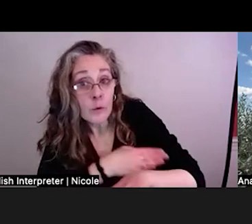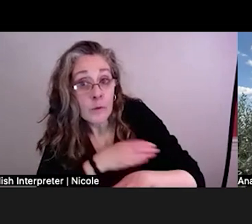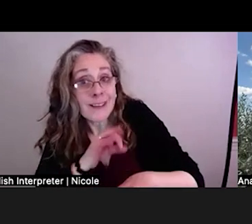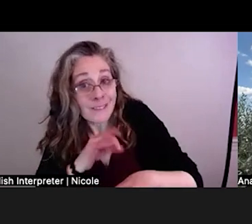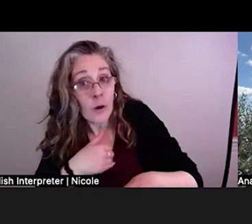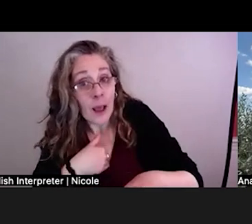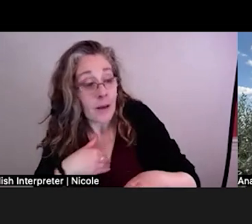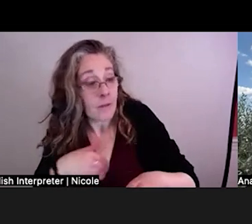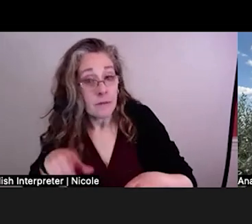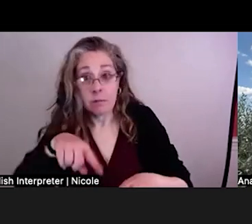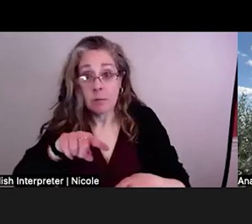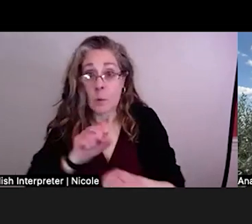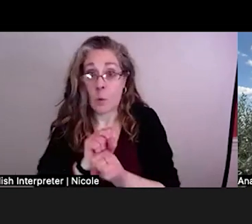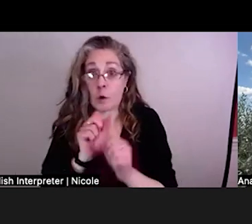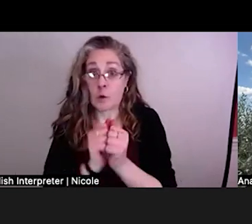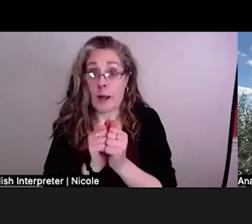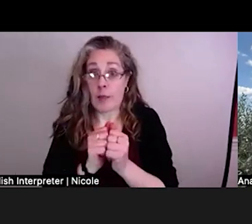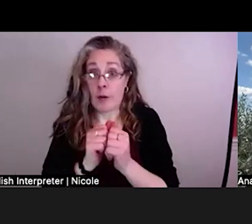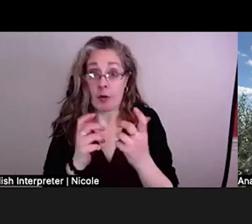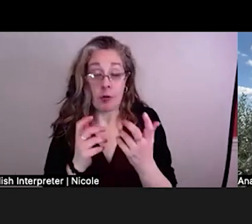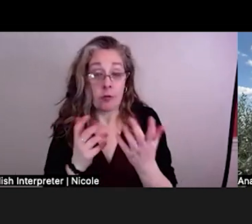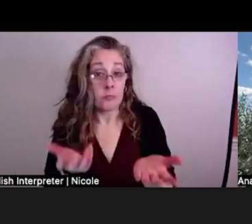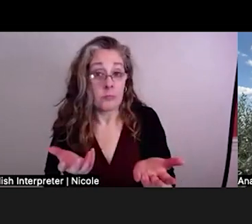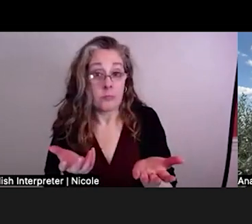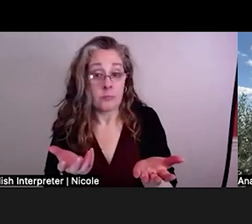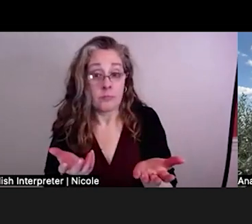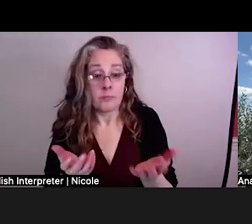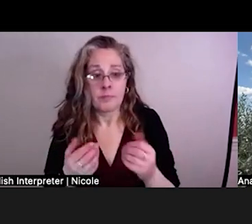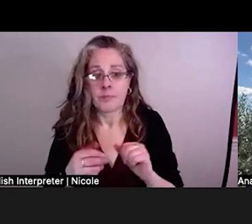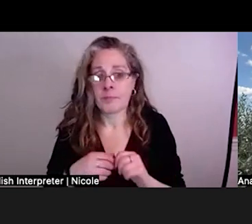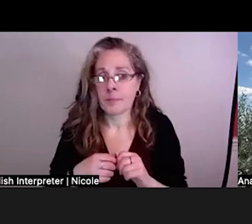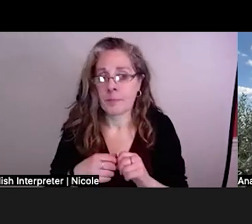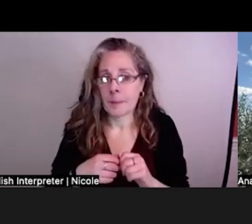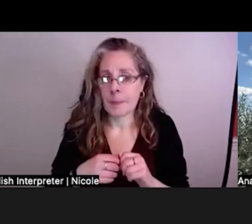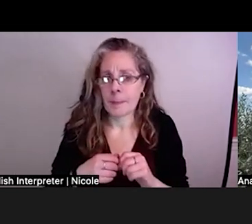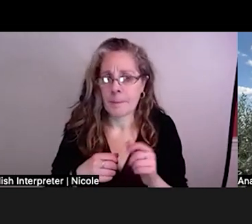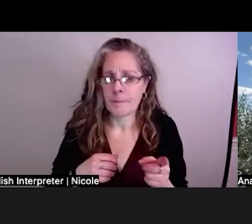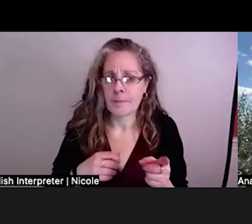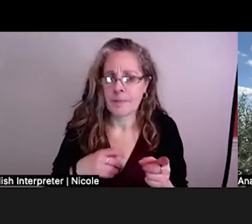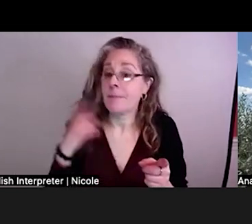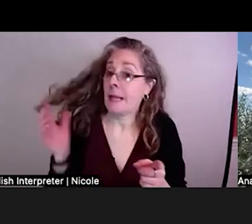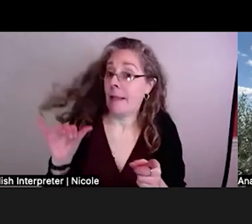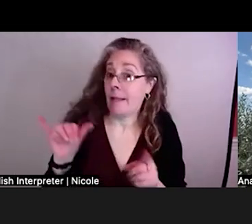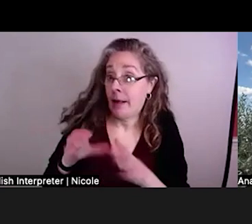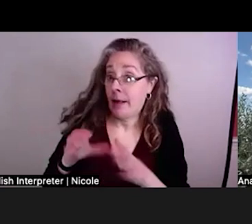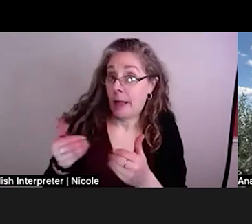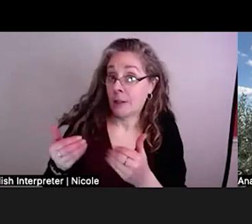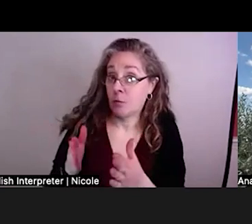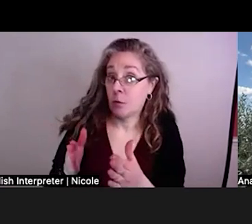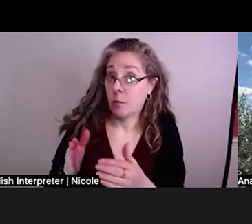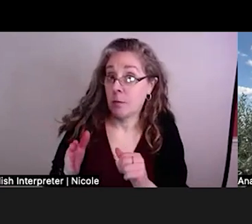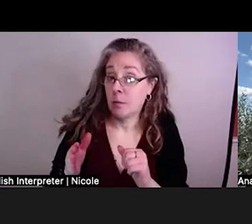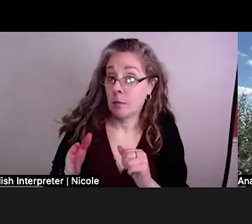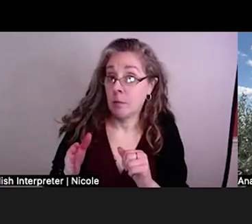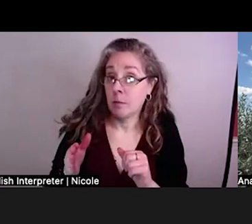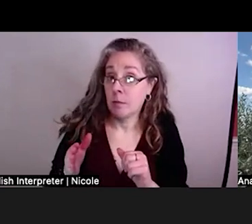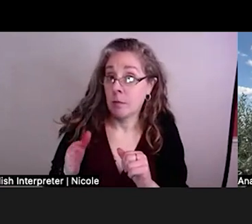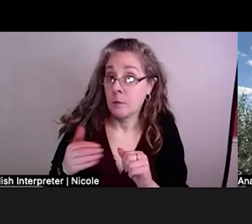that diverse interaction? So you were saying like in a classroom to have a neurodivergent.